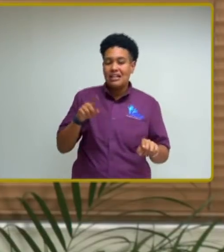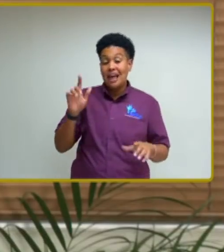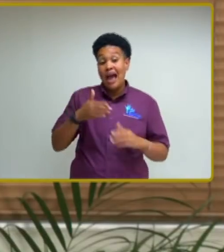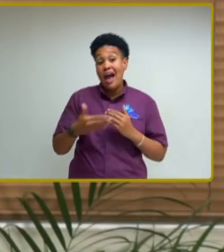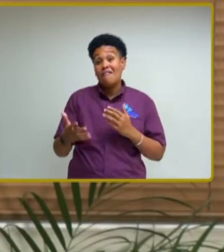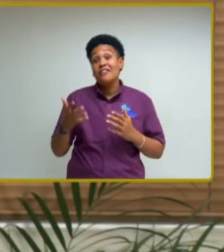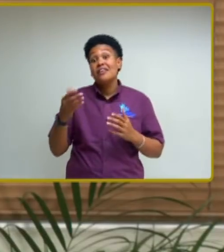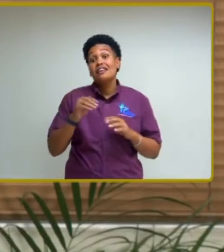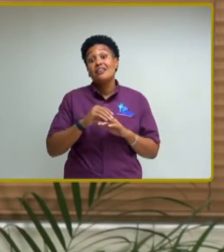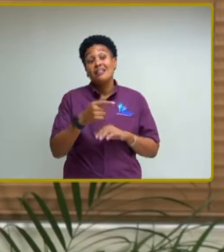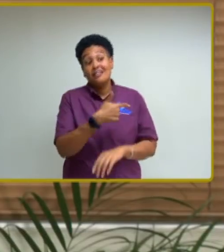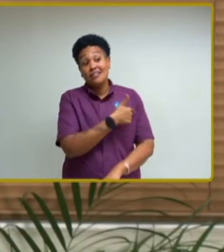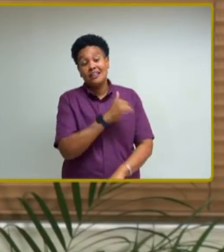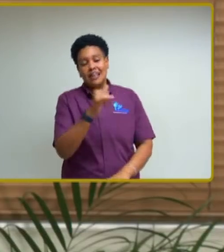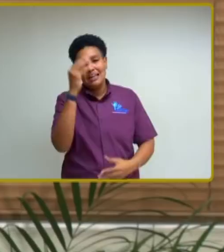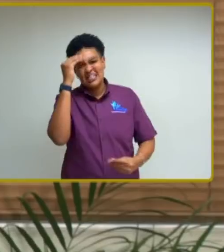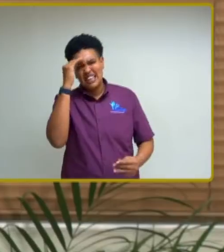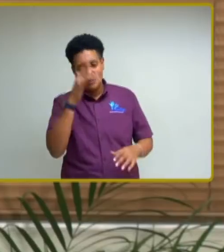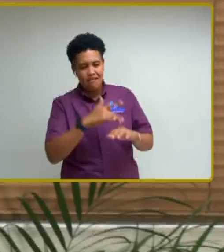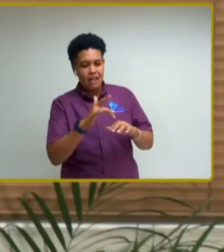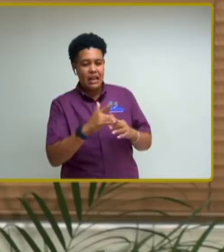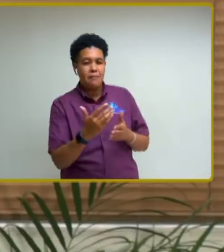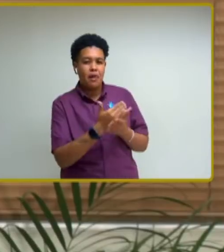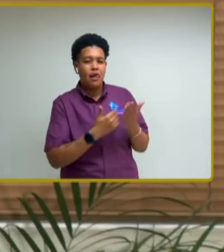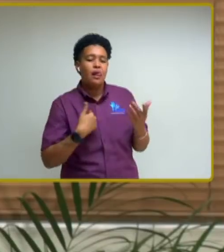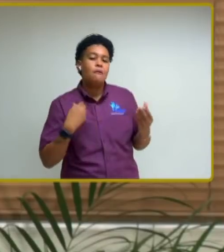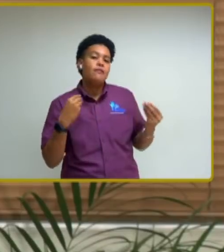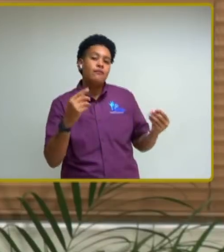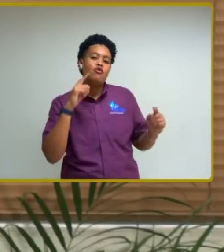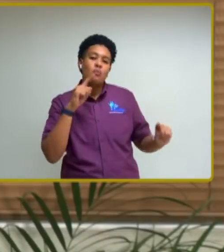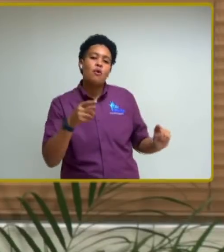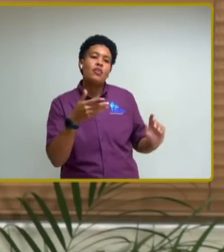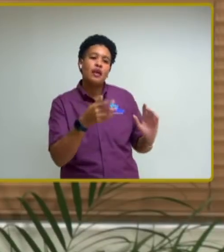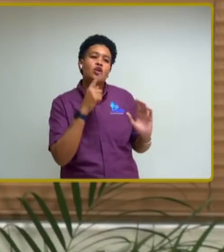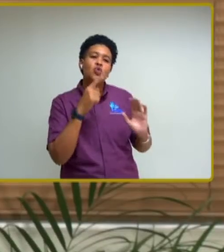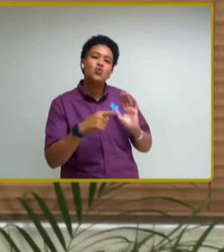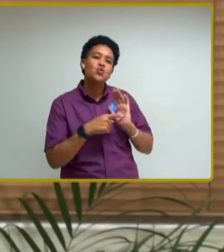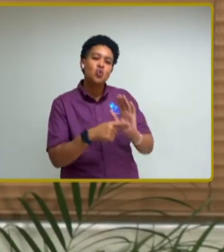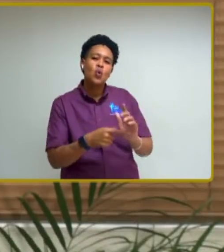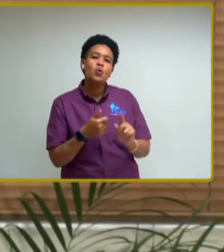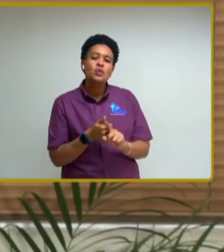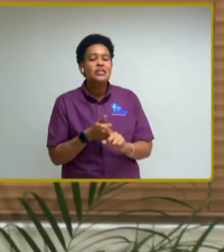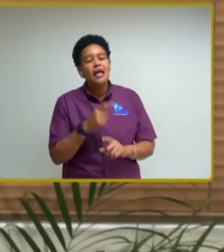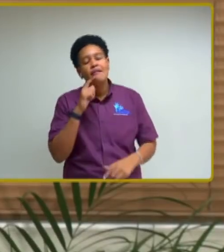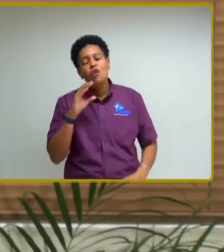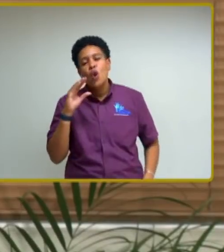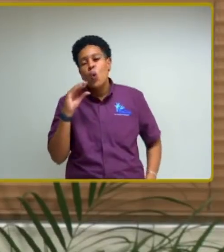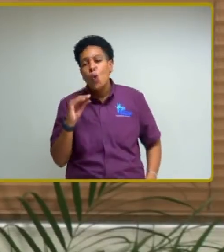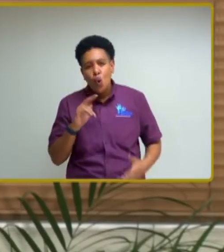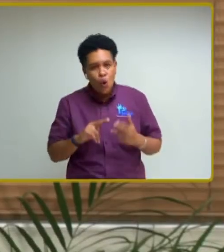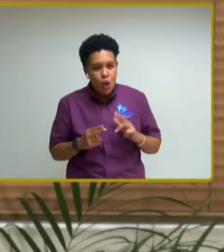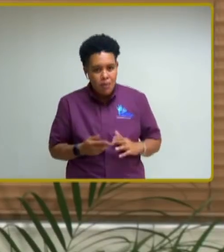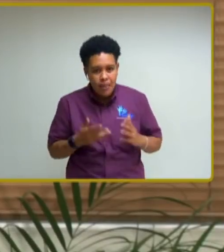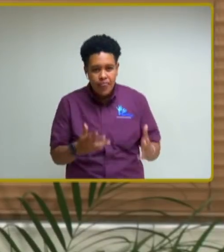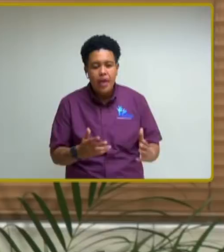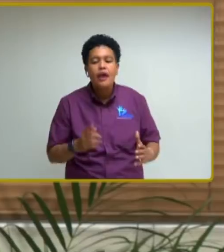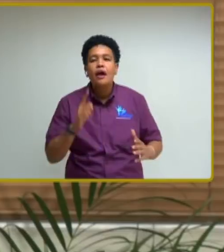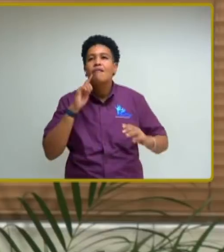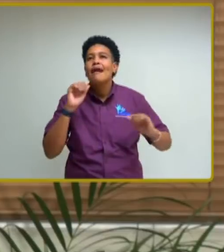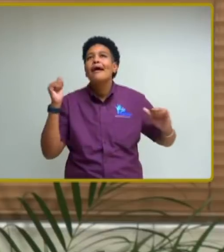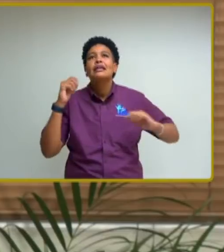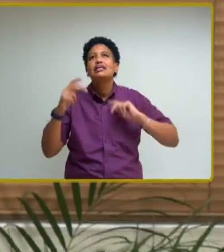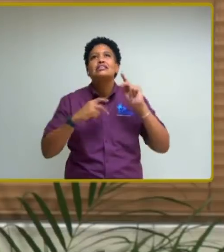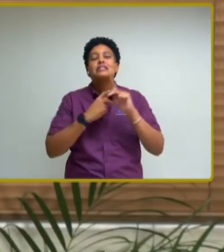and collected. And we have given a report on that to show very low numbers of any sort